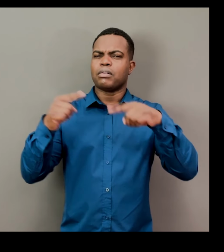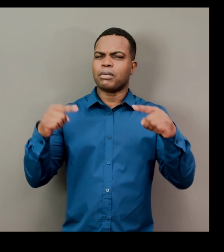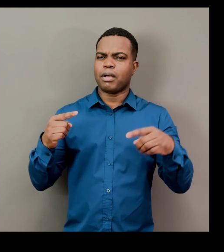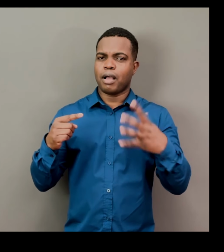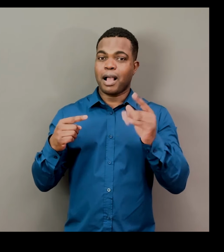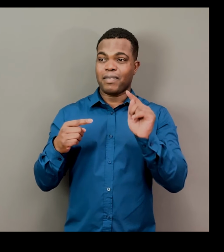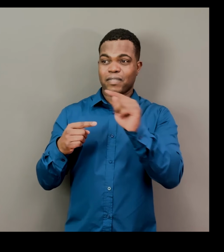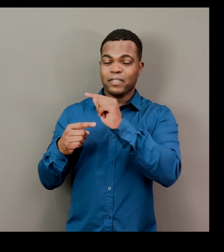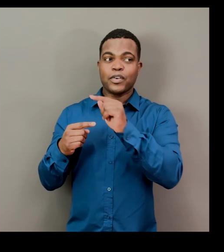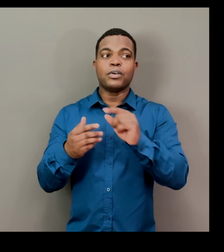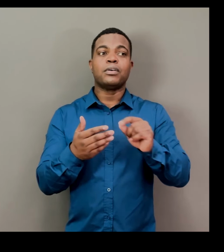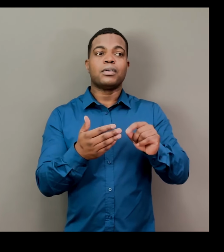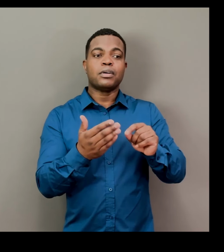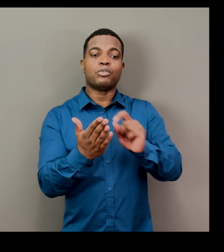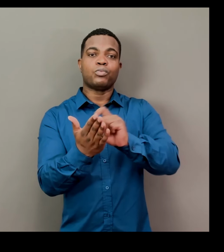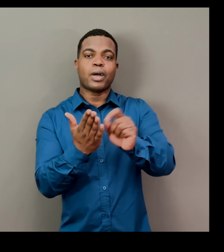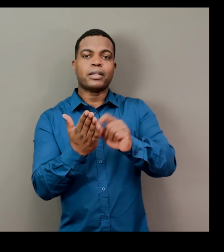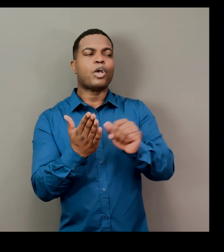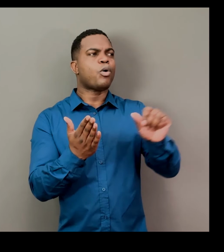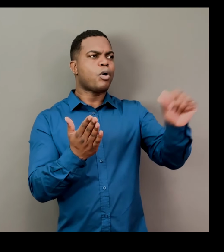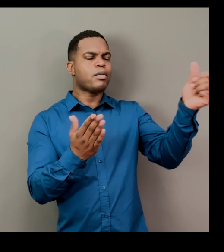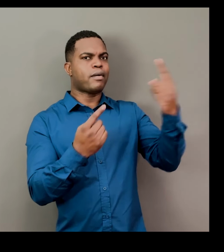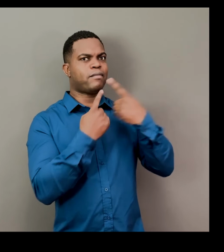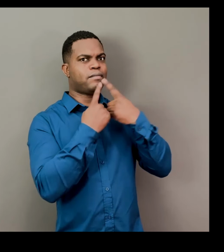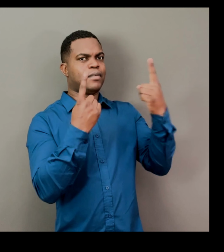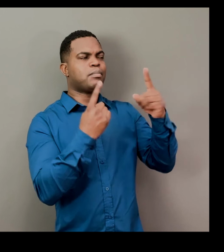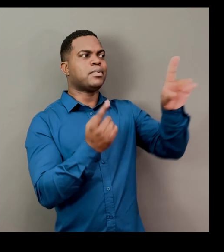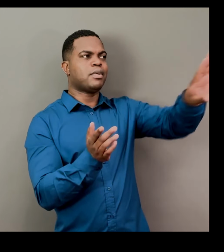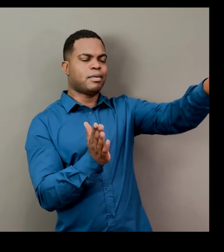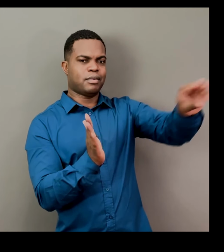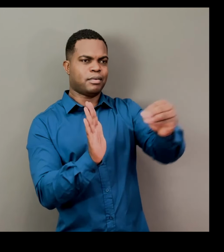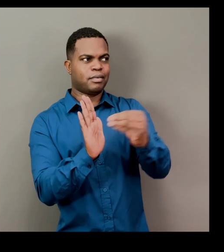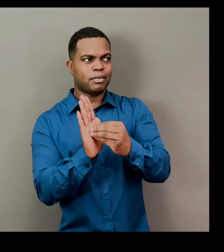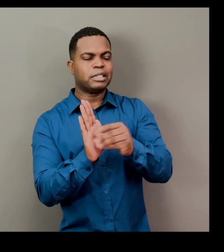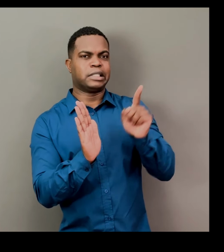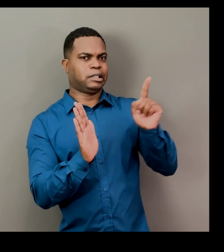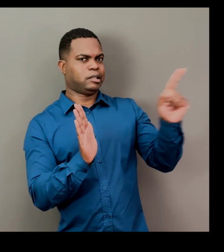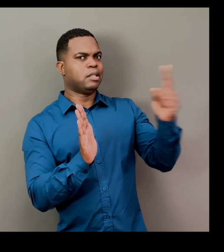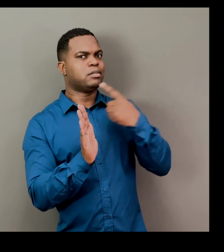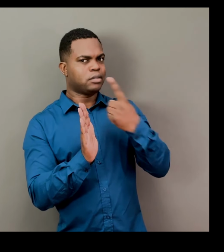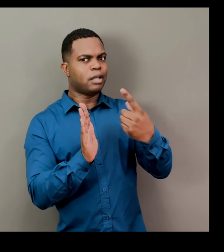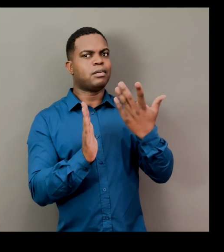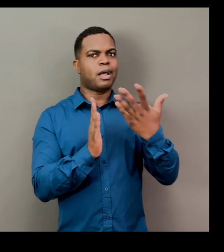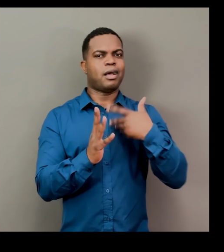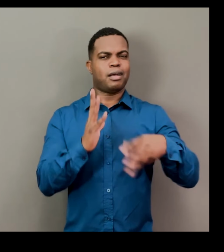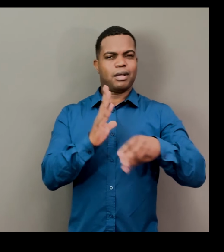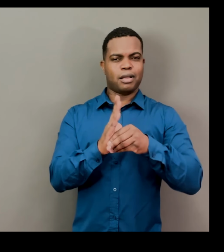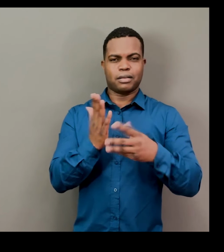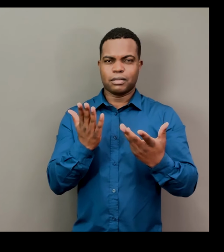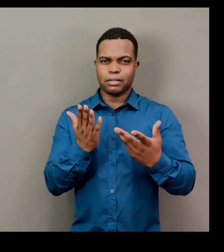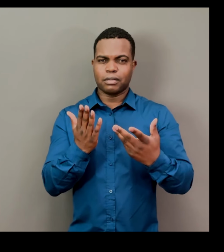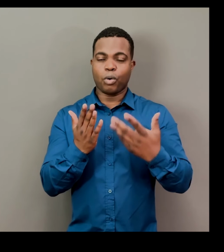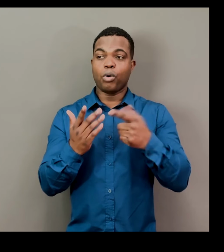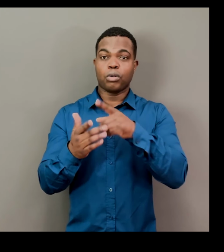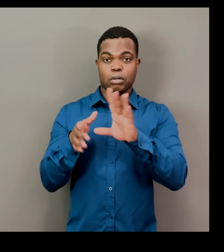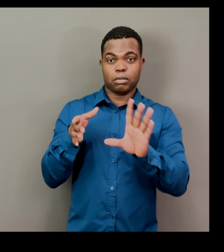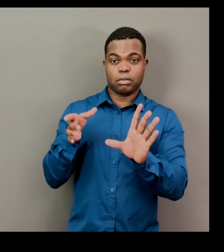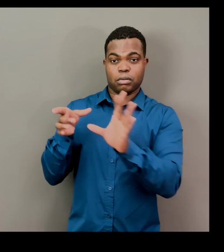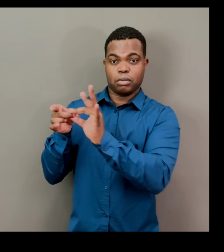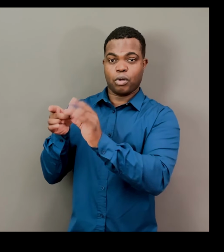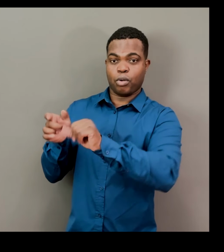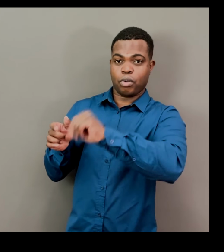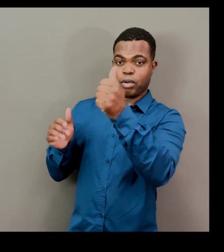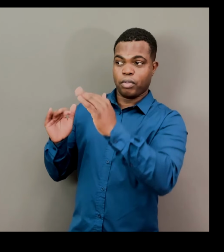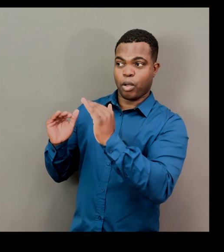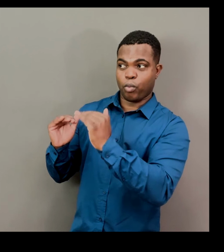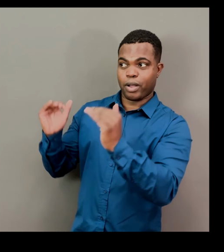works, or have they cited this author's work in other journals, for example? Are they affiliated with organizations